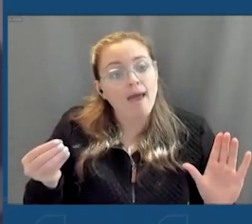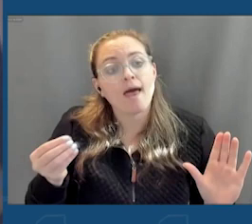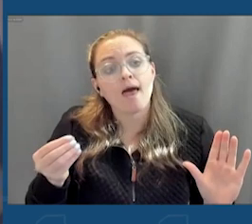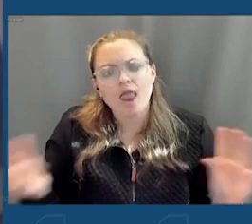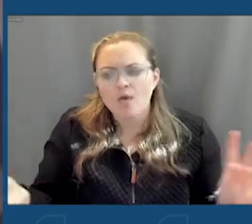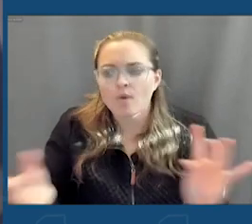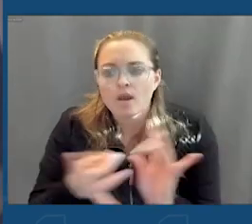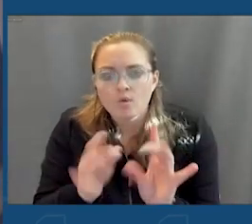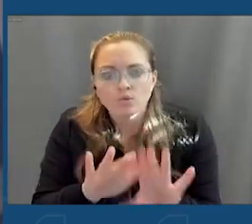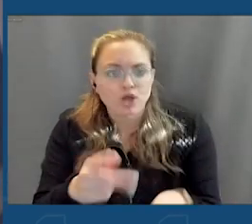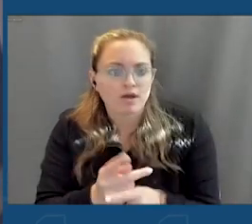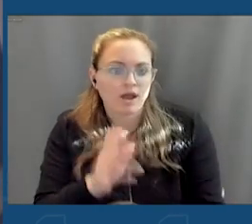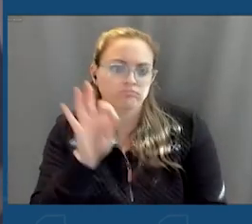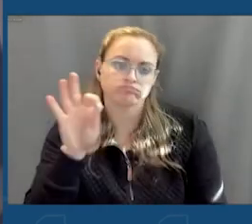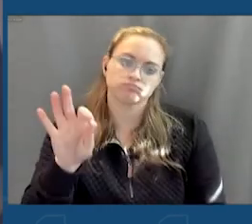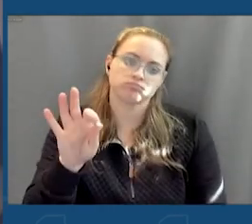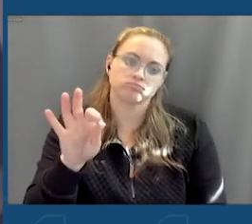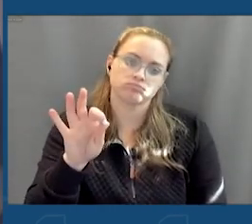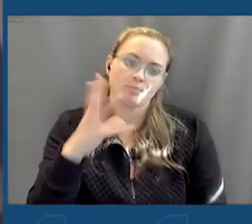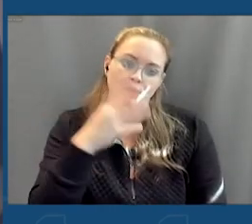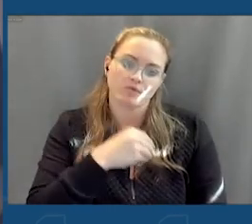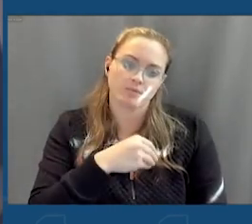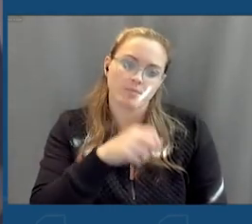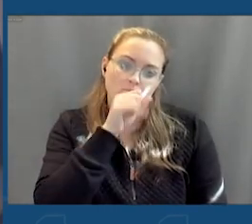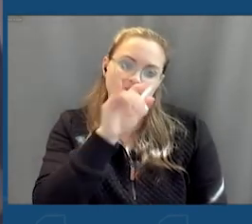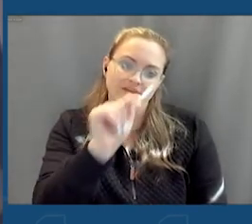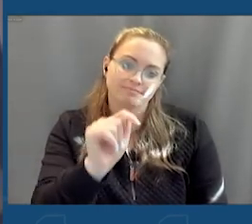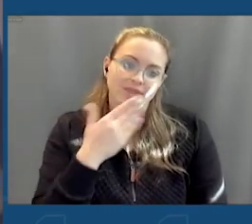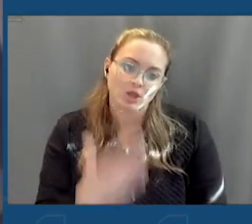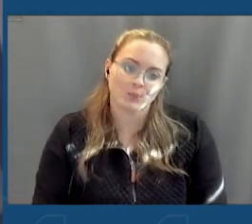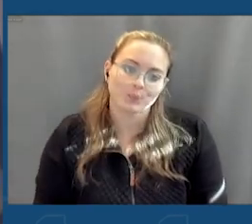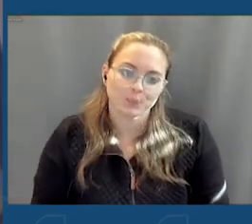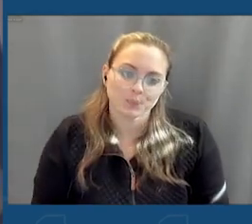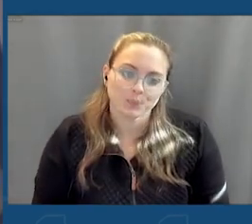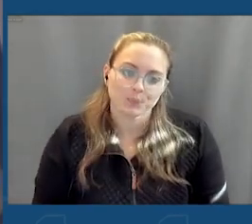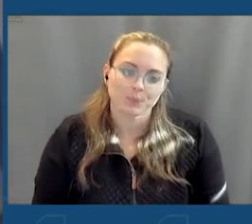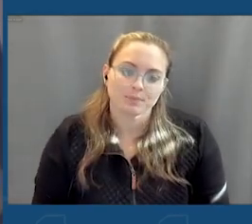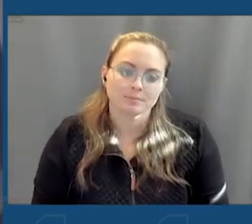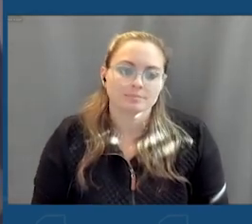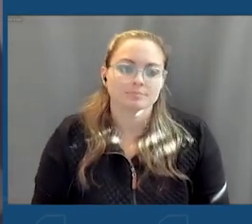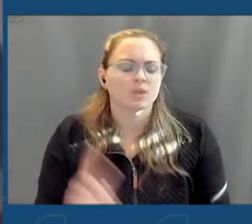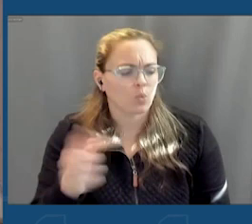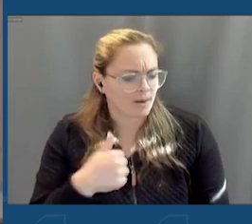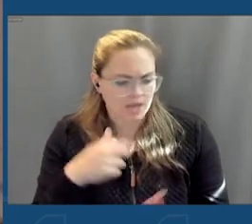up with childcare. That's great. Love it. Thank you. Okay, where am I?